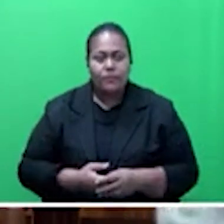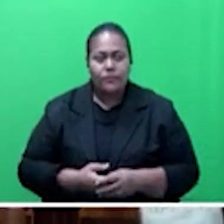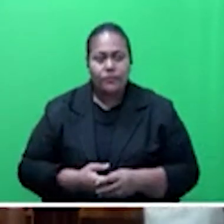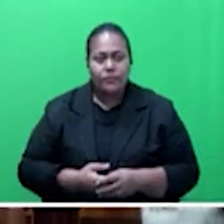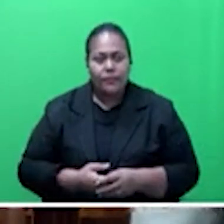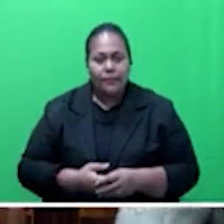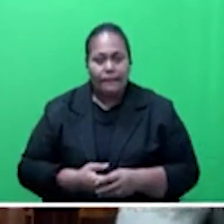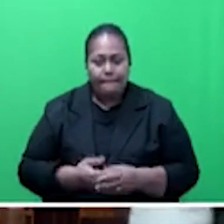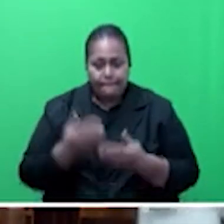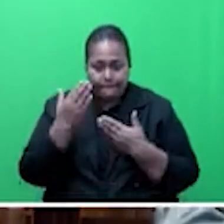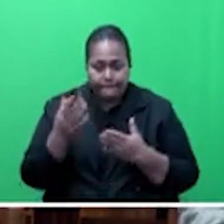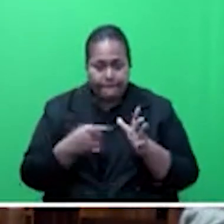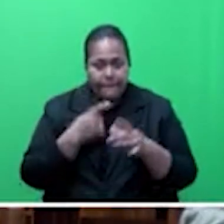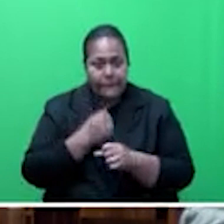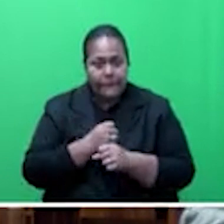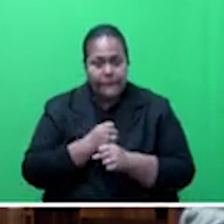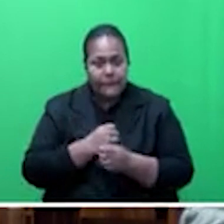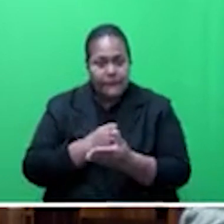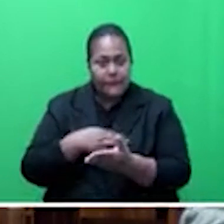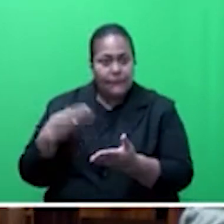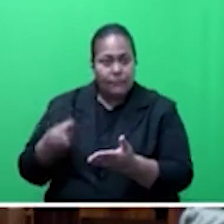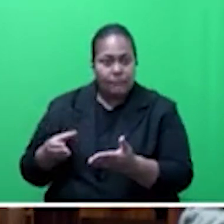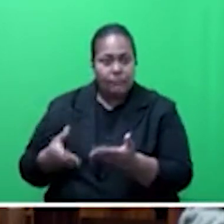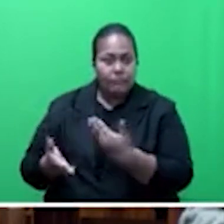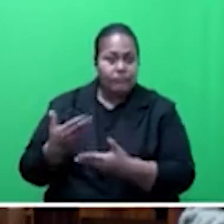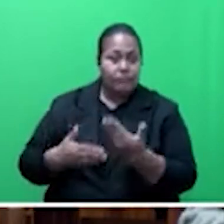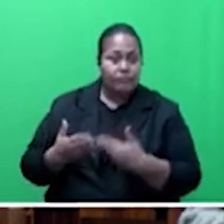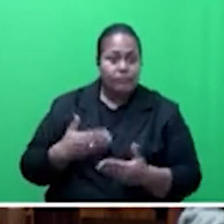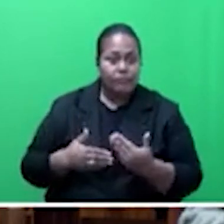The Honourable Minister has said that,